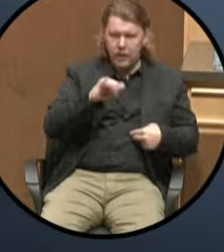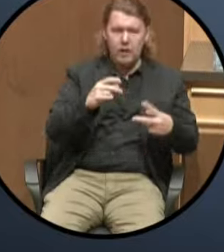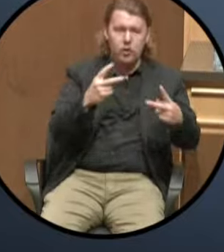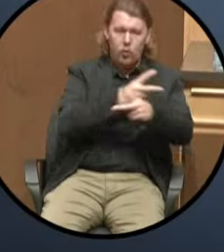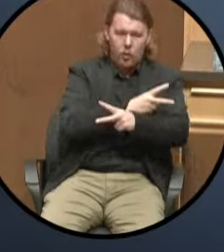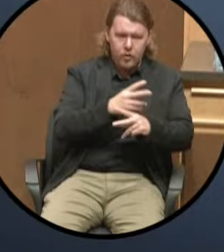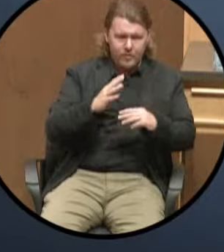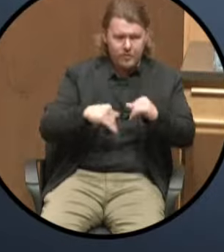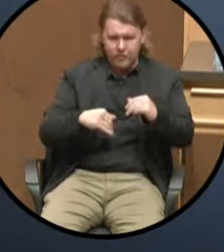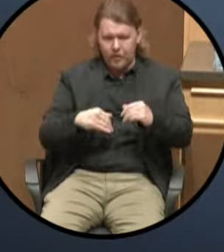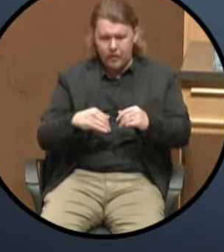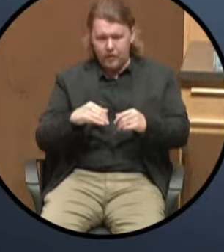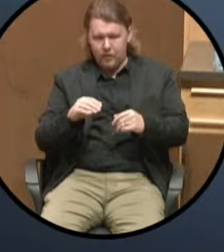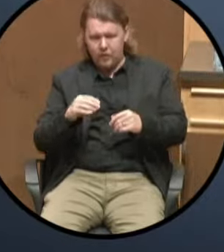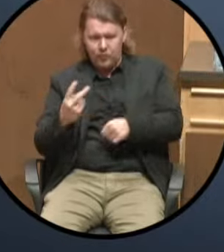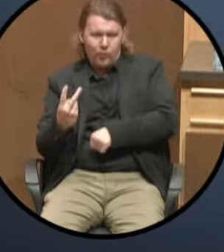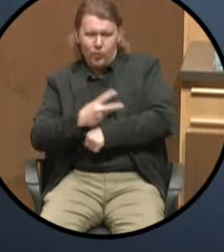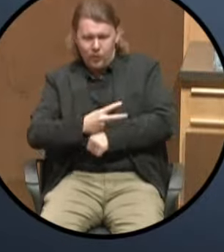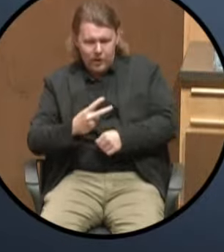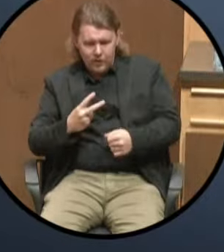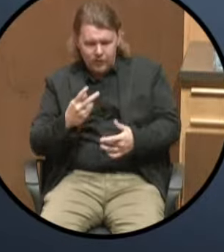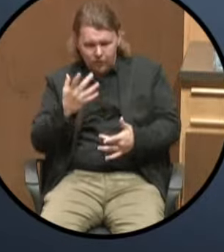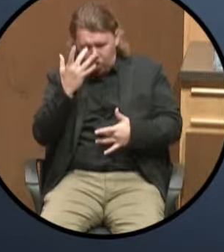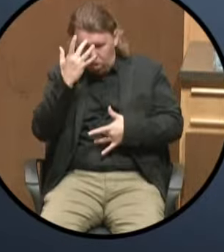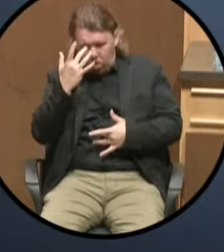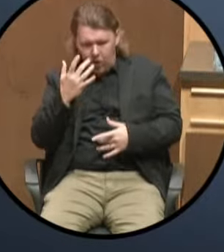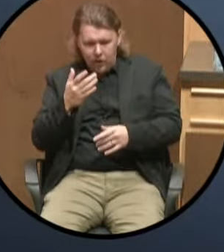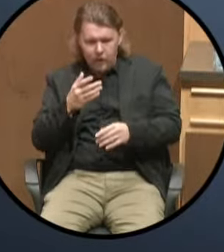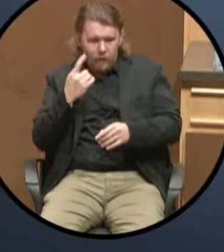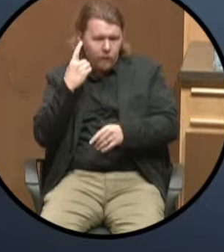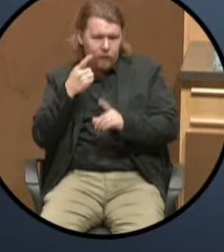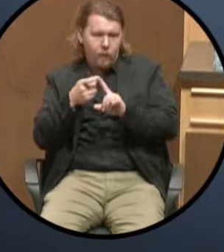beyond 2 days from the vaccines.